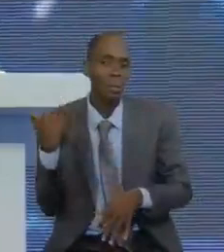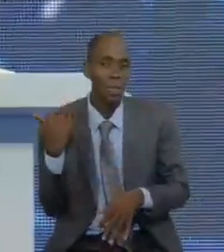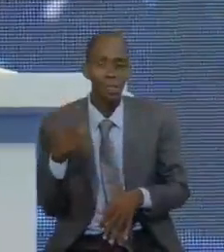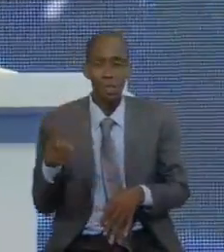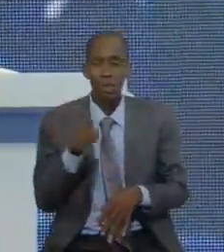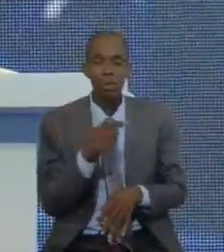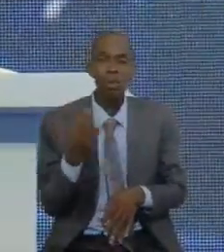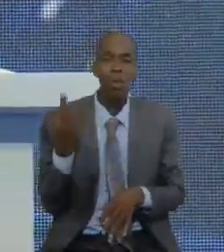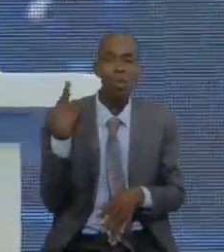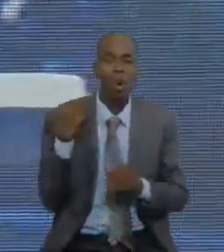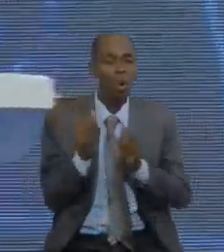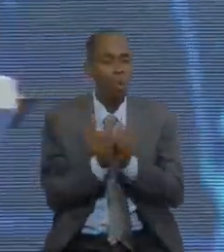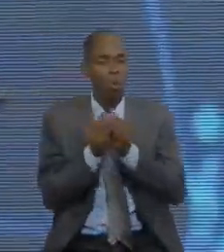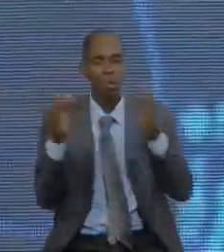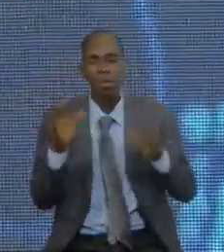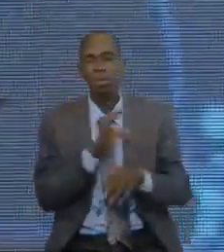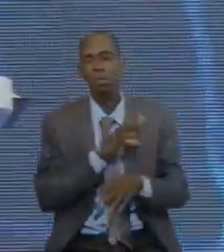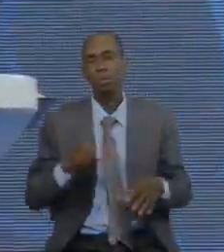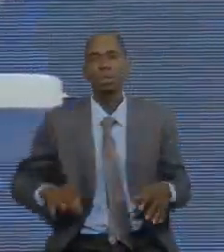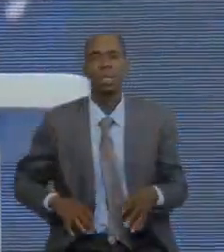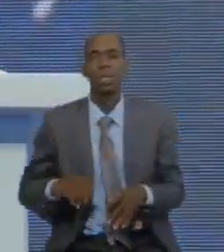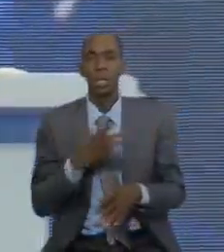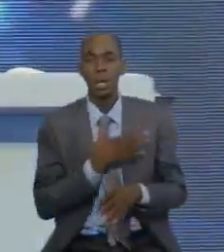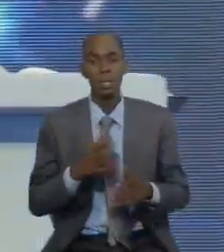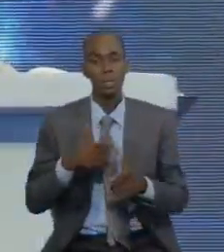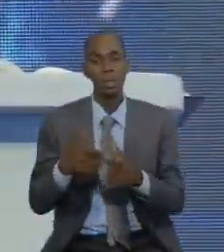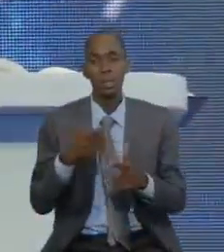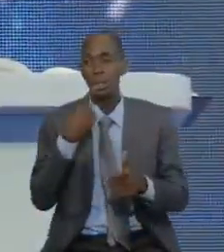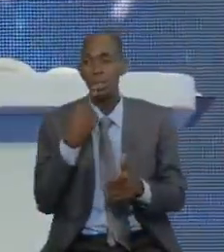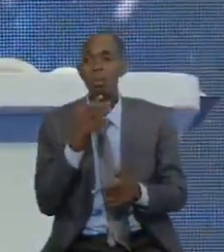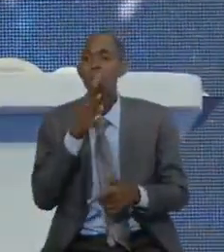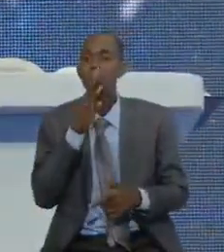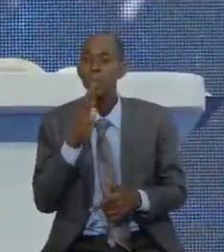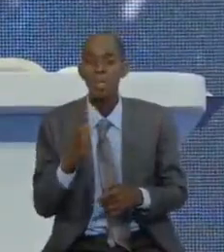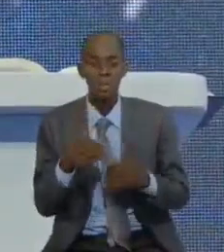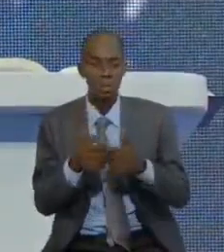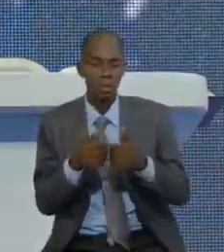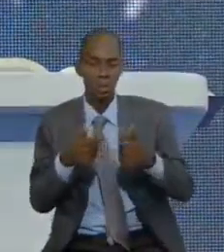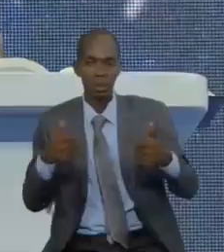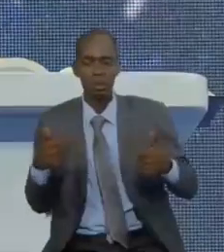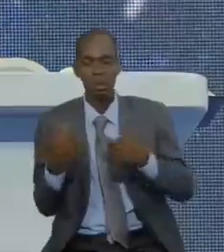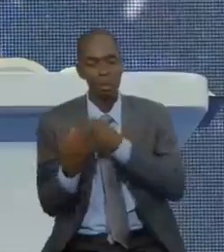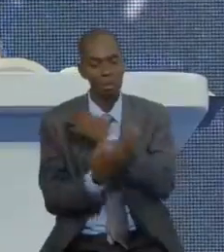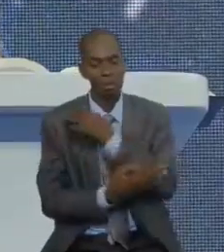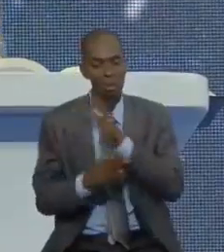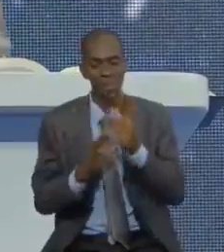were without Christ. And then it says, being aliens and foreigners and strangers from the commonwealth